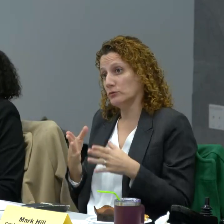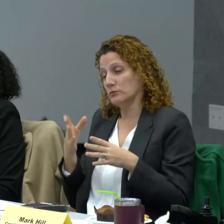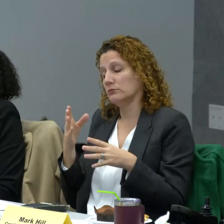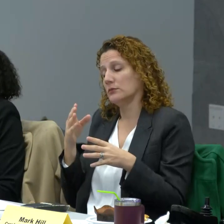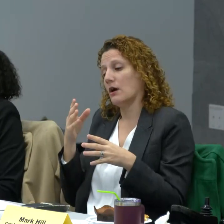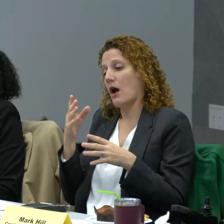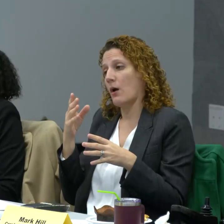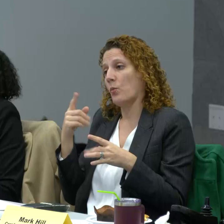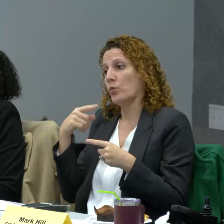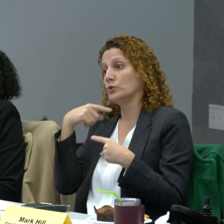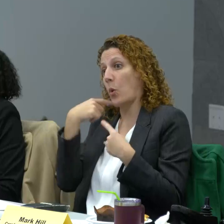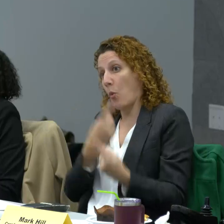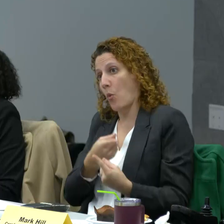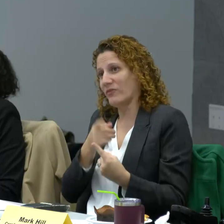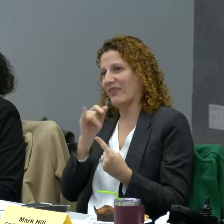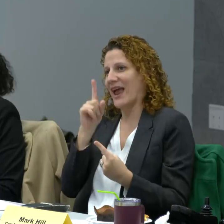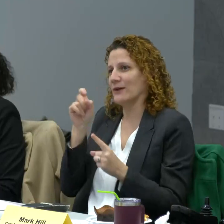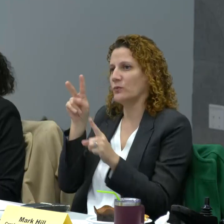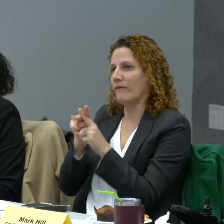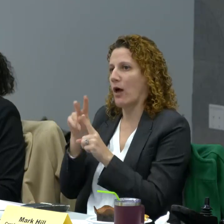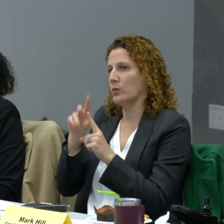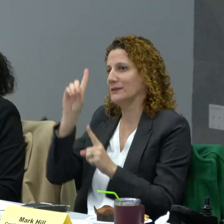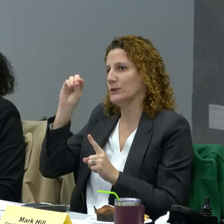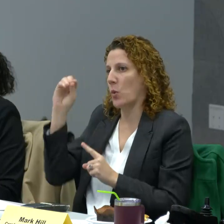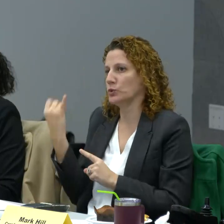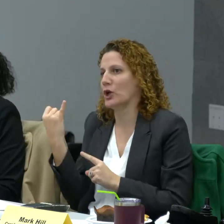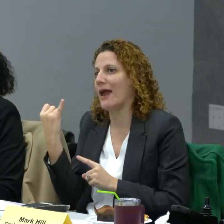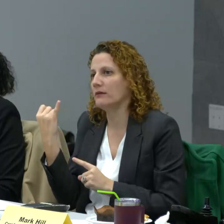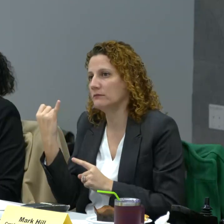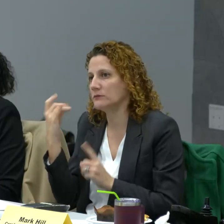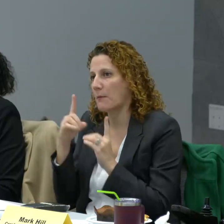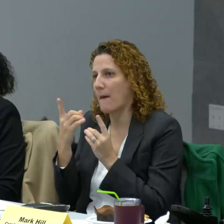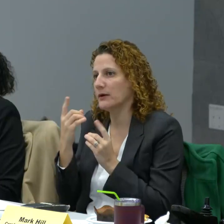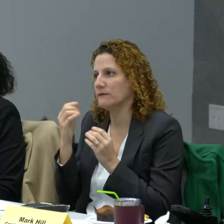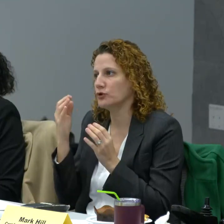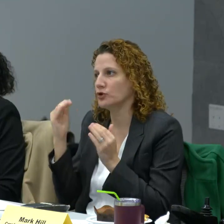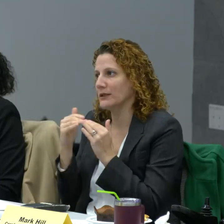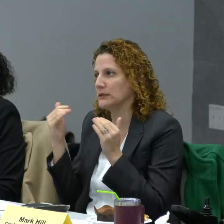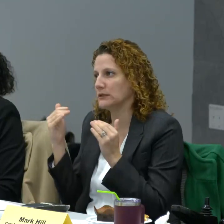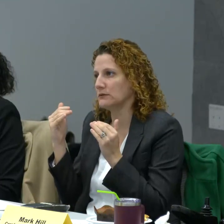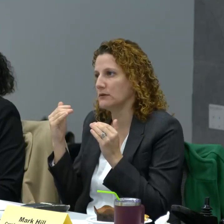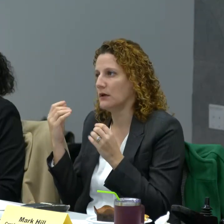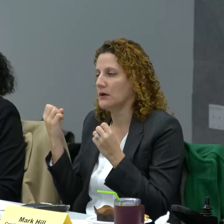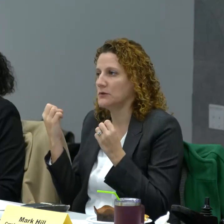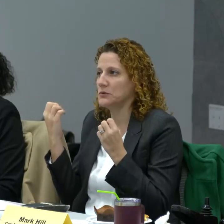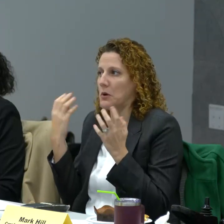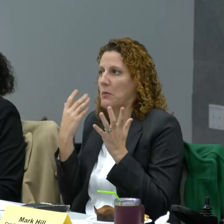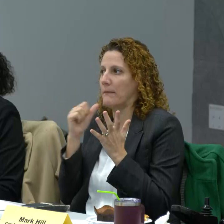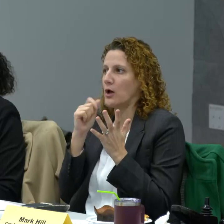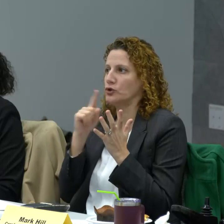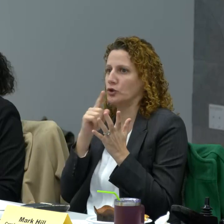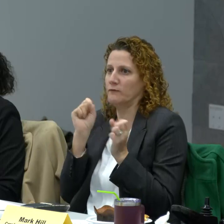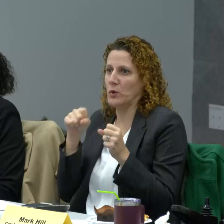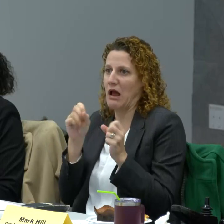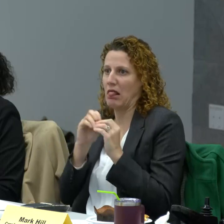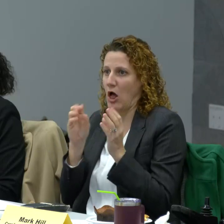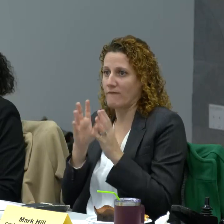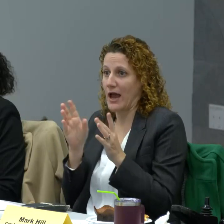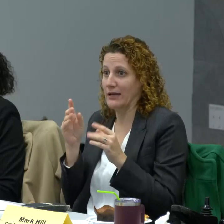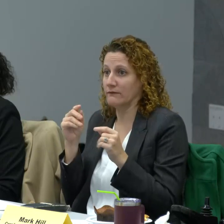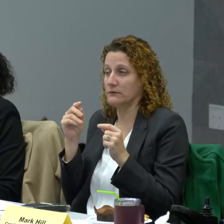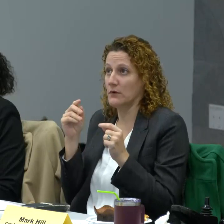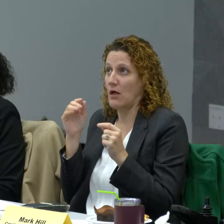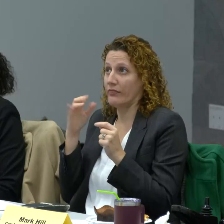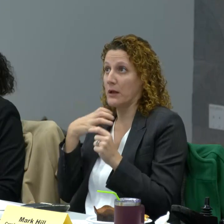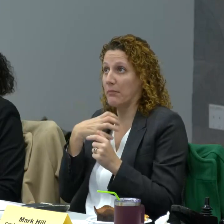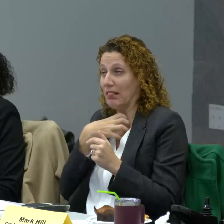The consumers were told they had to file with the DOJ, the Department of Justice, so I'm